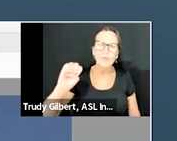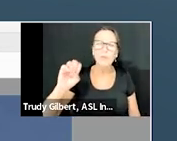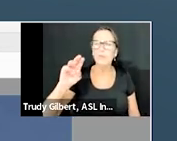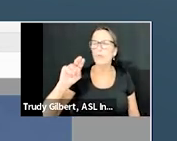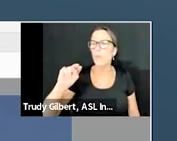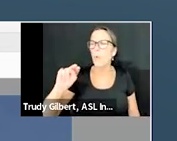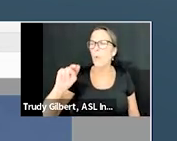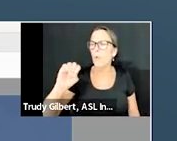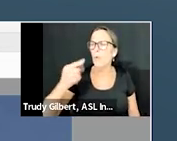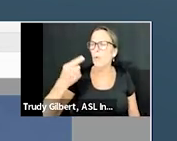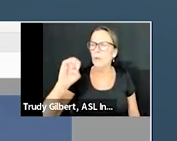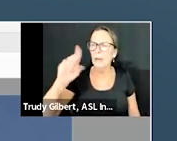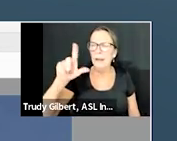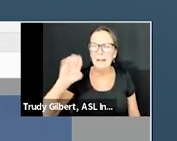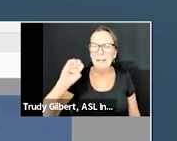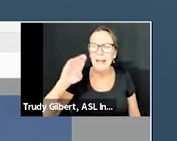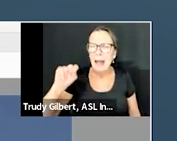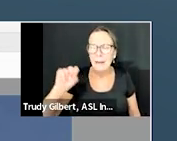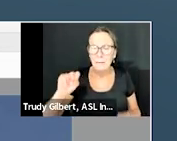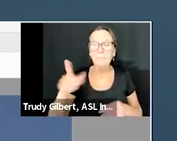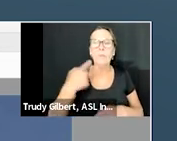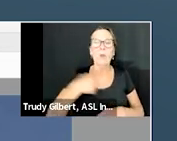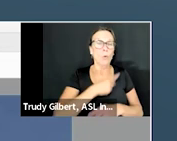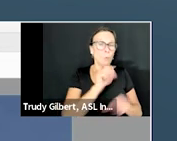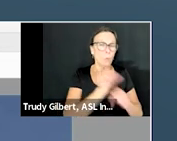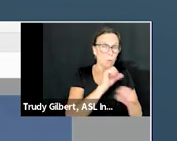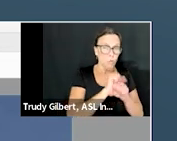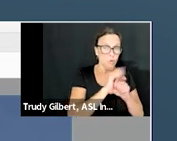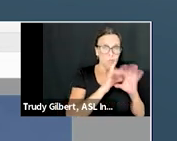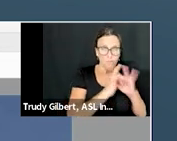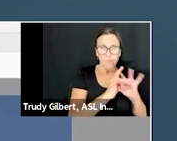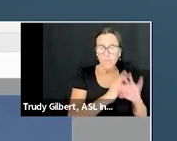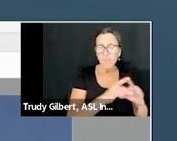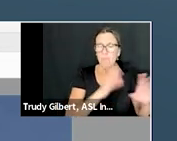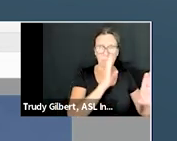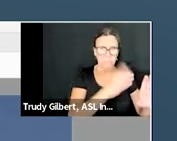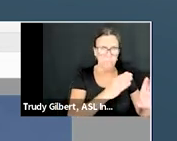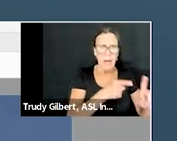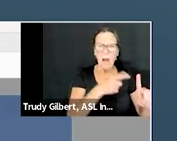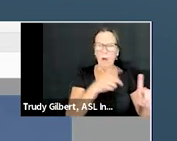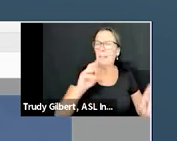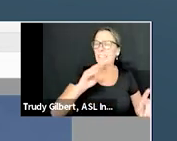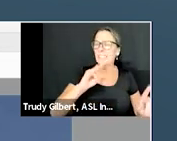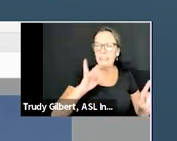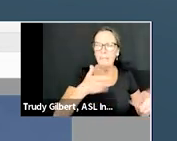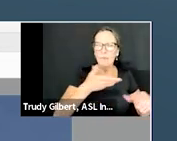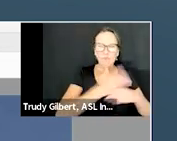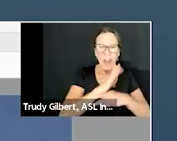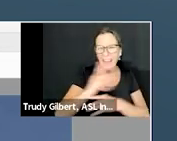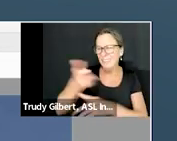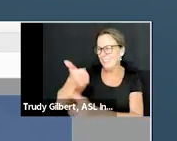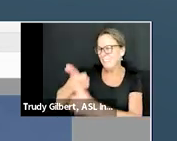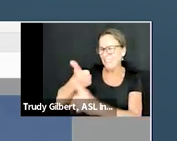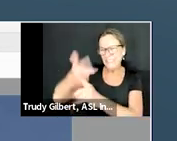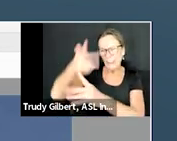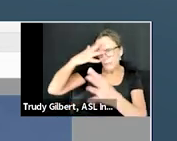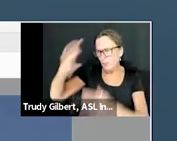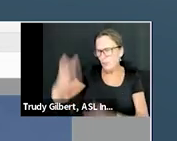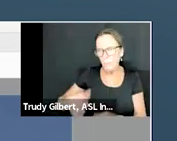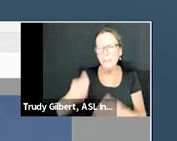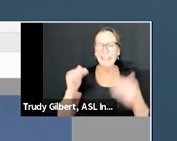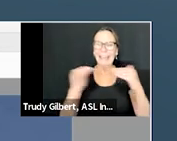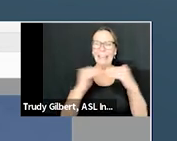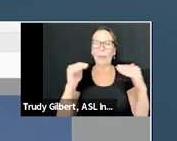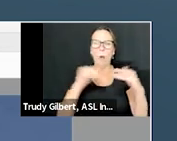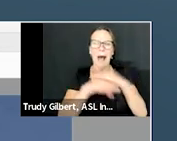We do a lot of work around civil rights and around self-determination, as well as to equal access to goods,